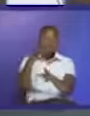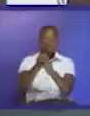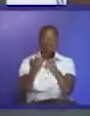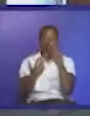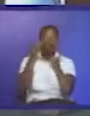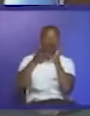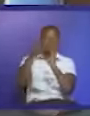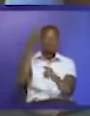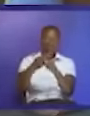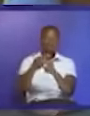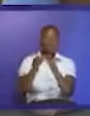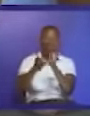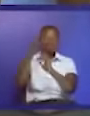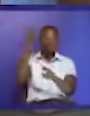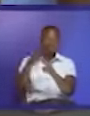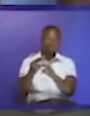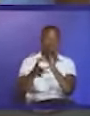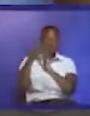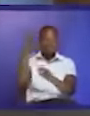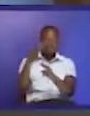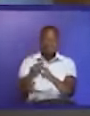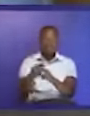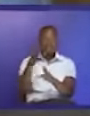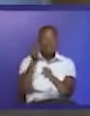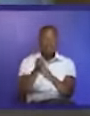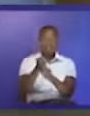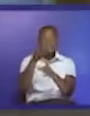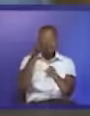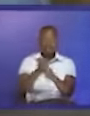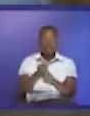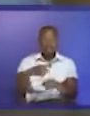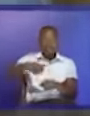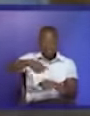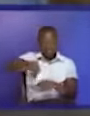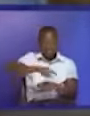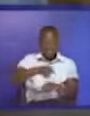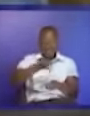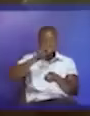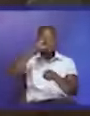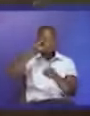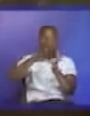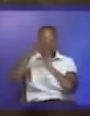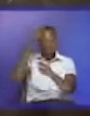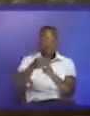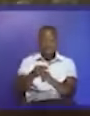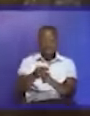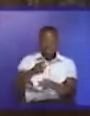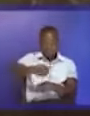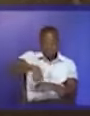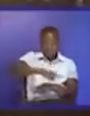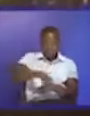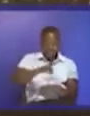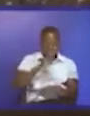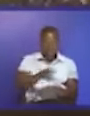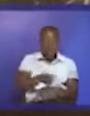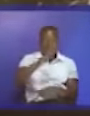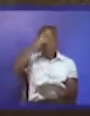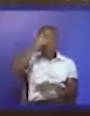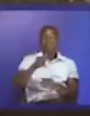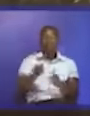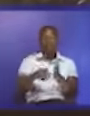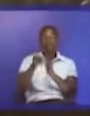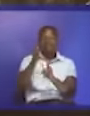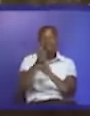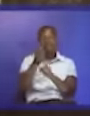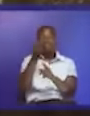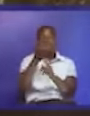the name of Jesus Christ, drink of that well. In the name of Jesus, drink of that well. You will speak the